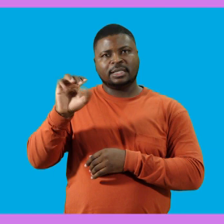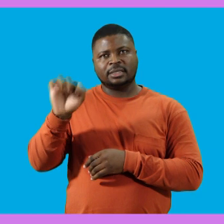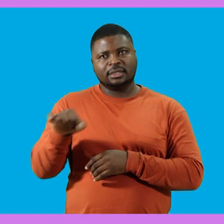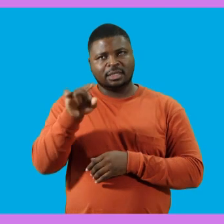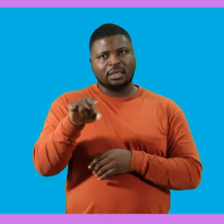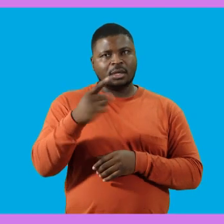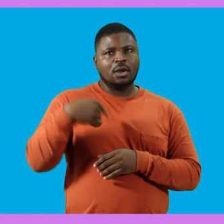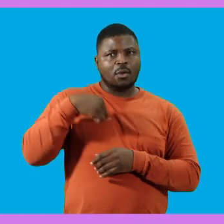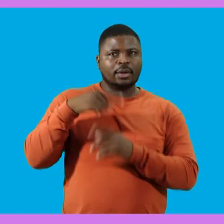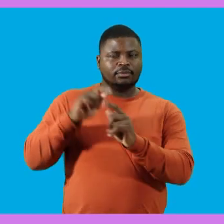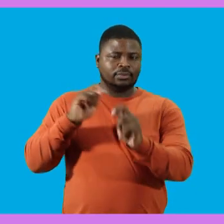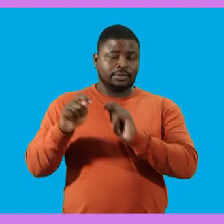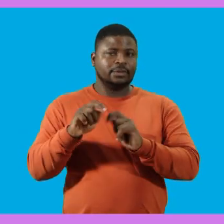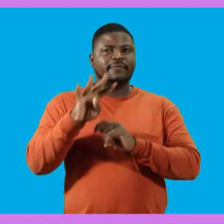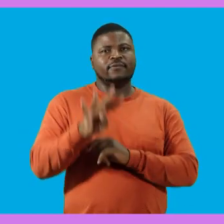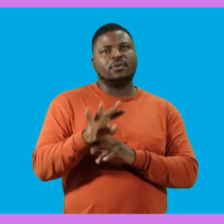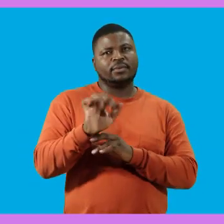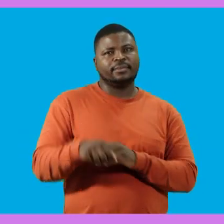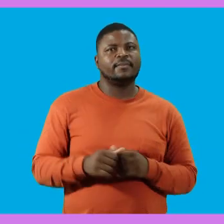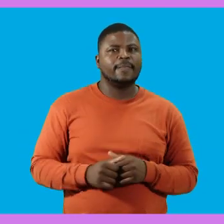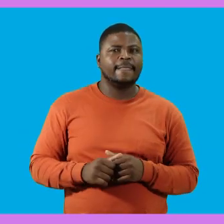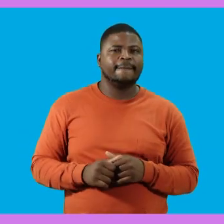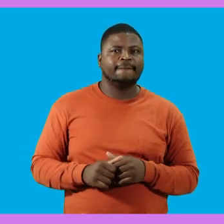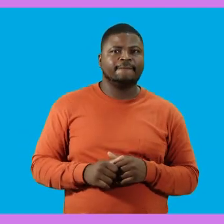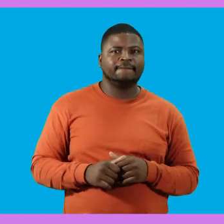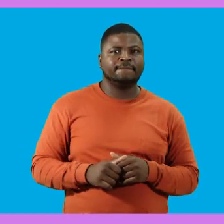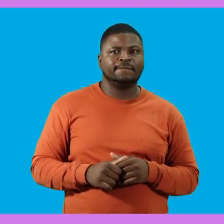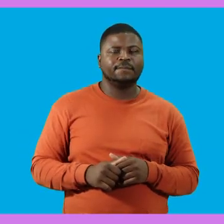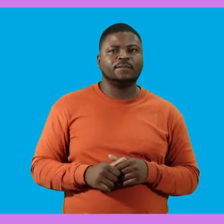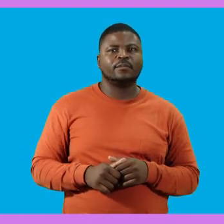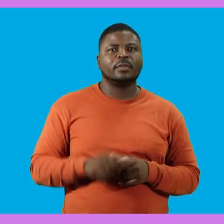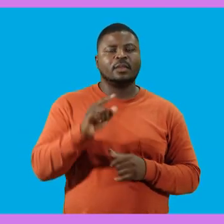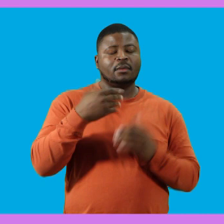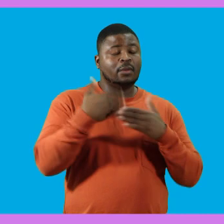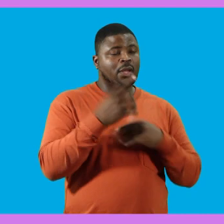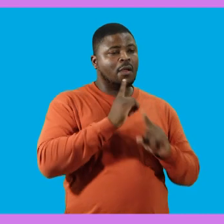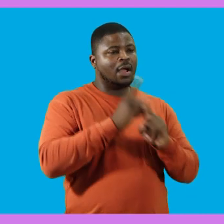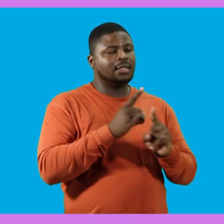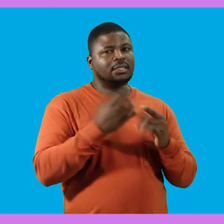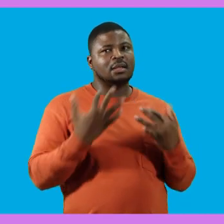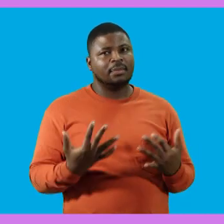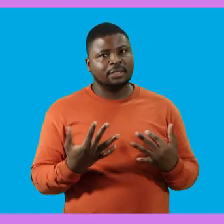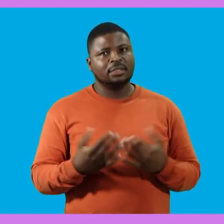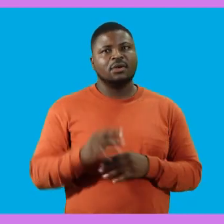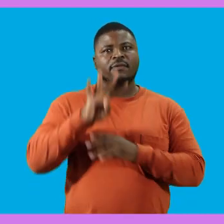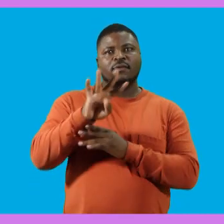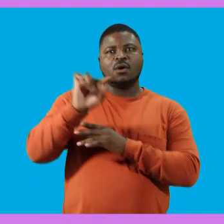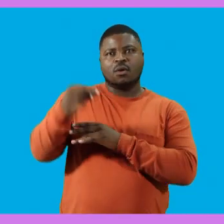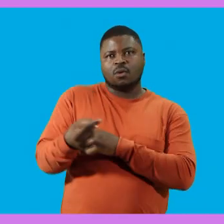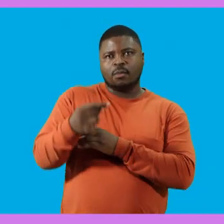we substitute the 4 as well, and then your answer is